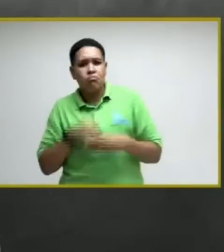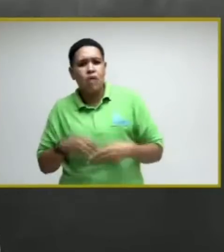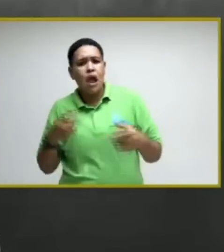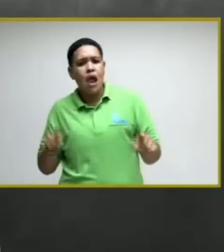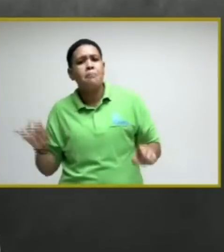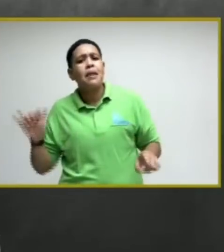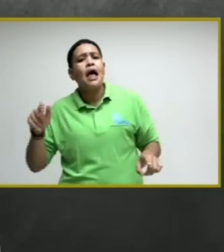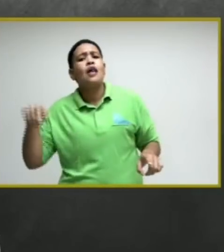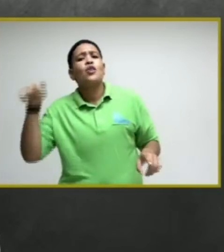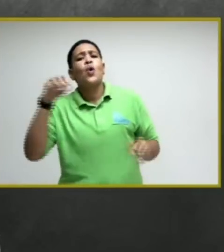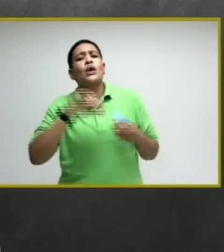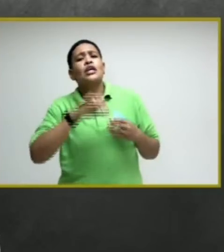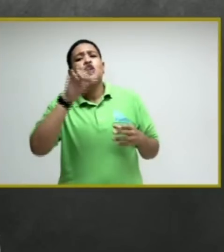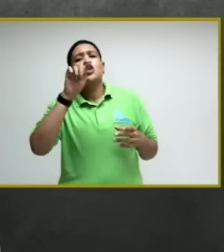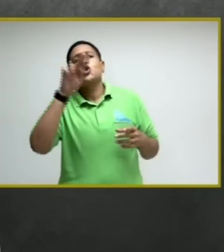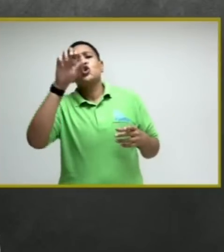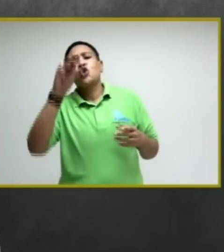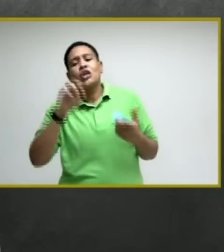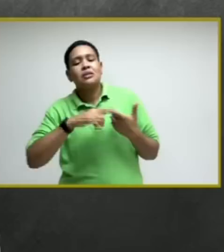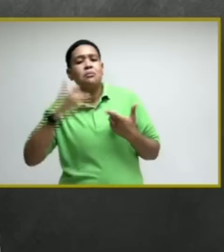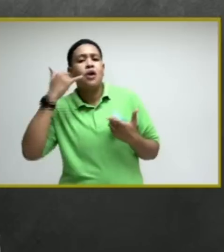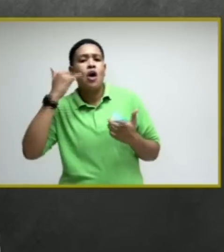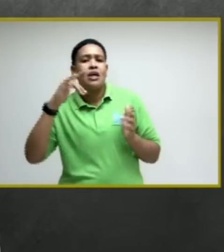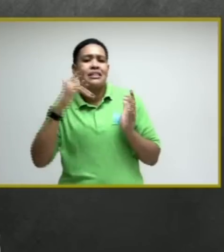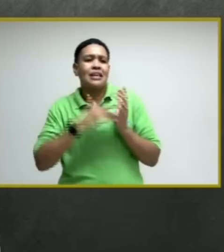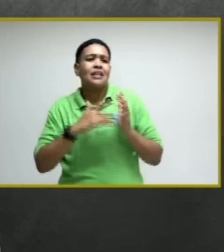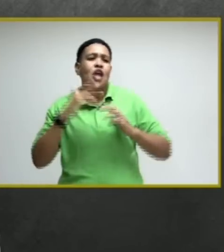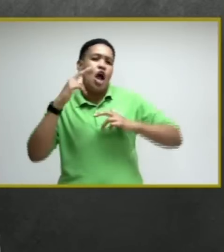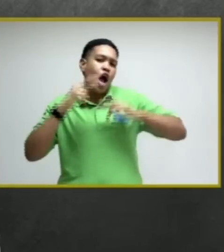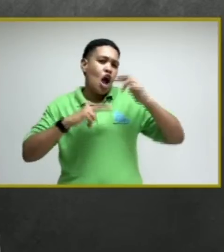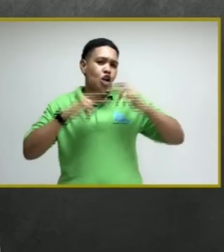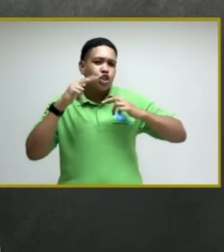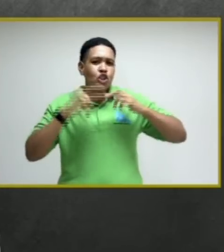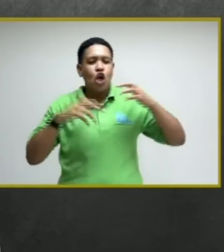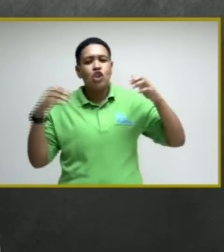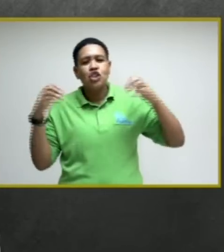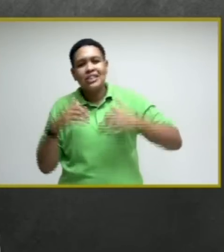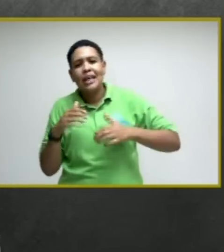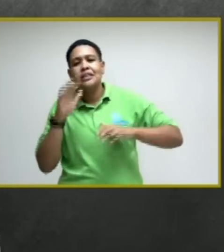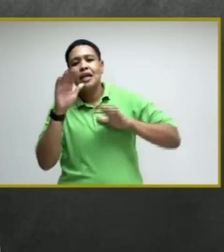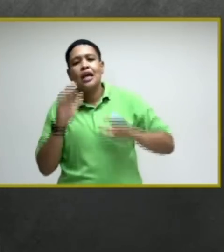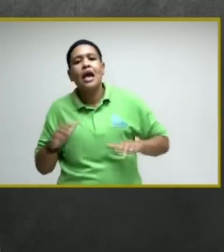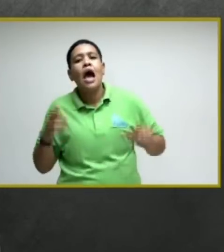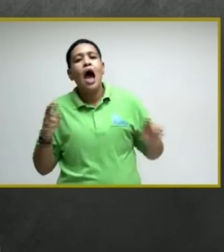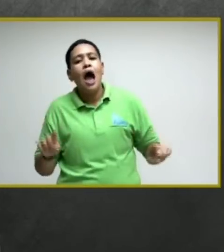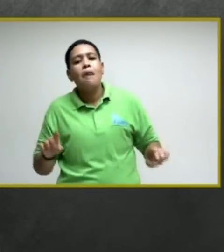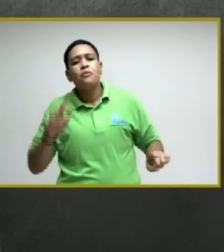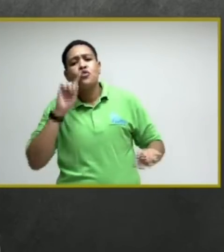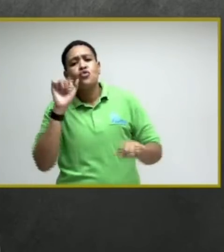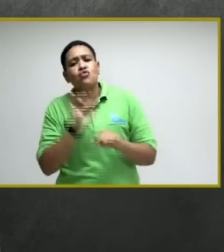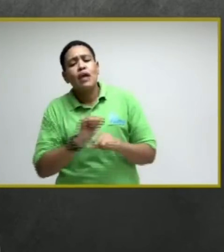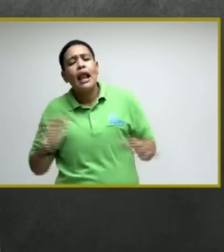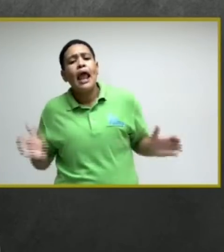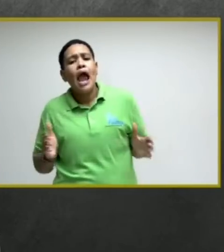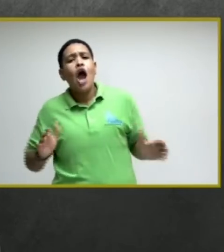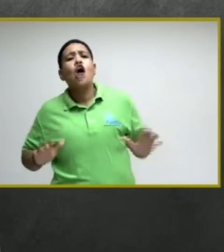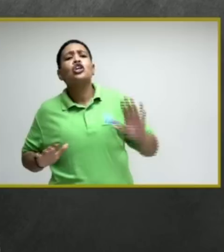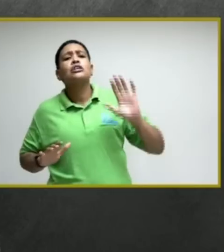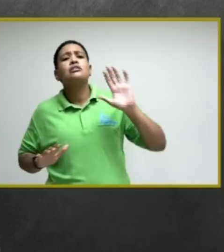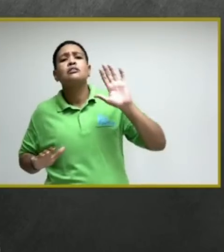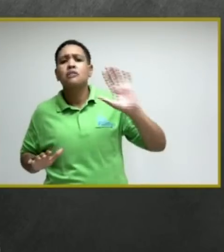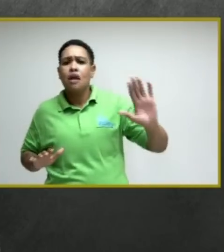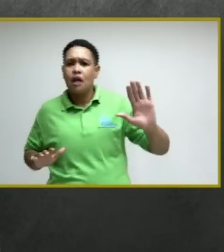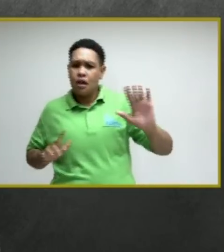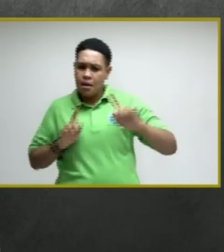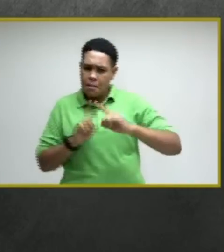those in tourism, the BPO, construction sector, and so on, to encourage their and facilitate